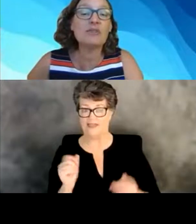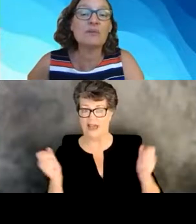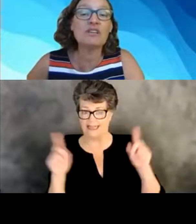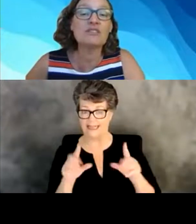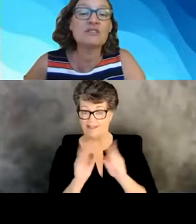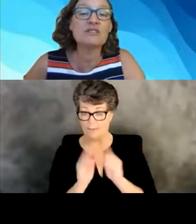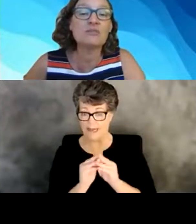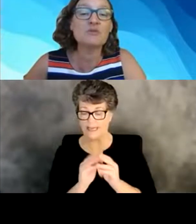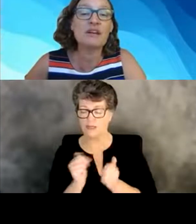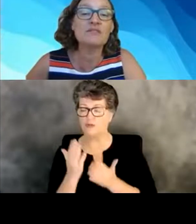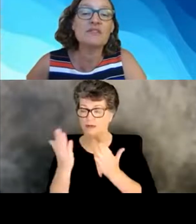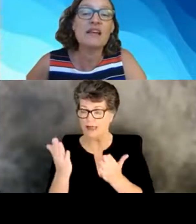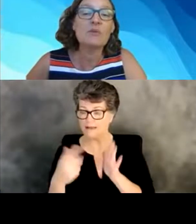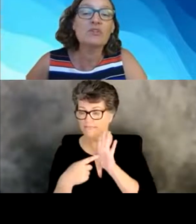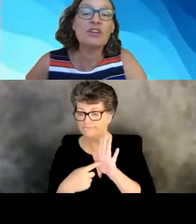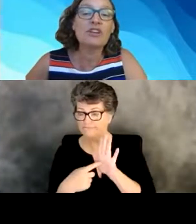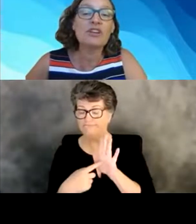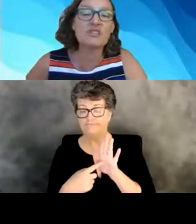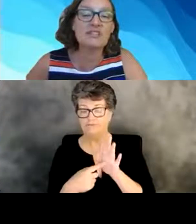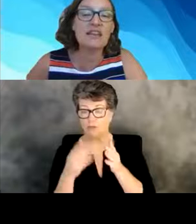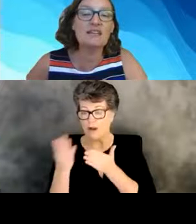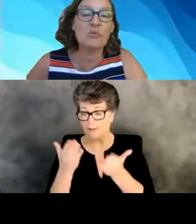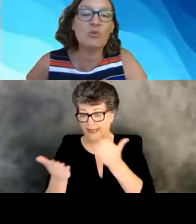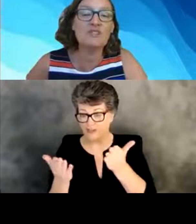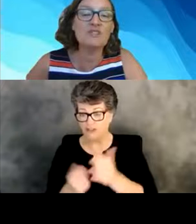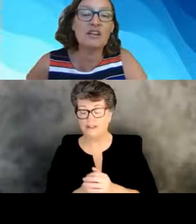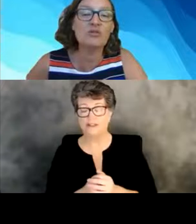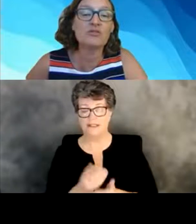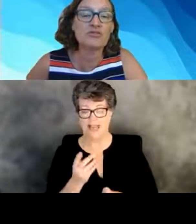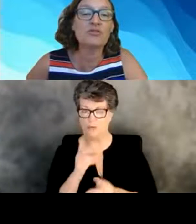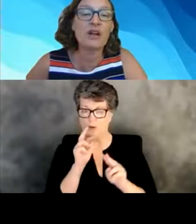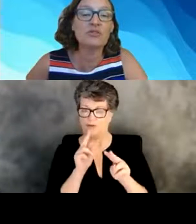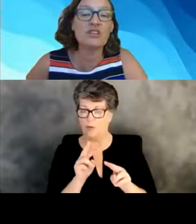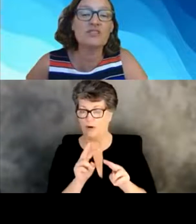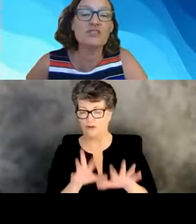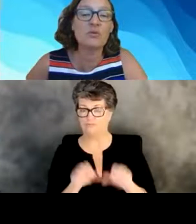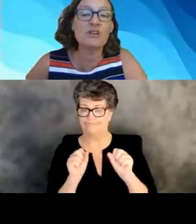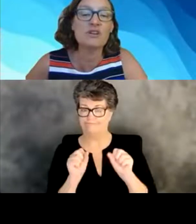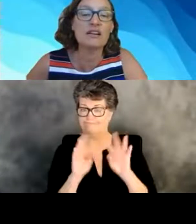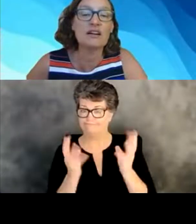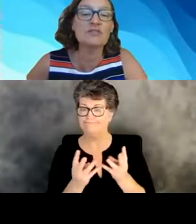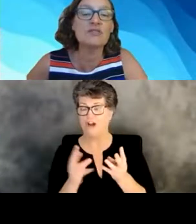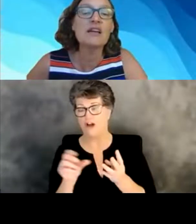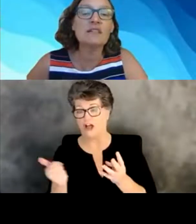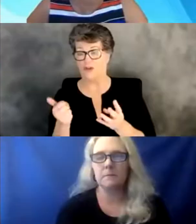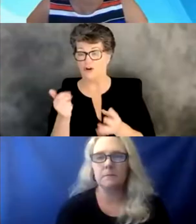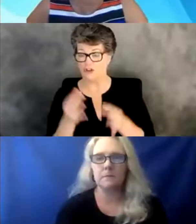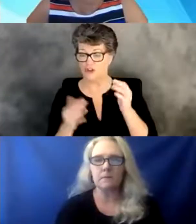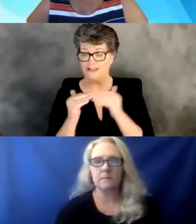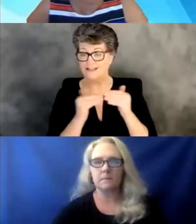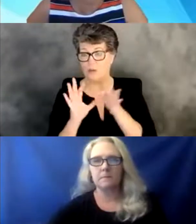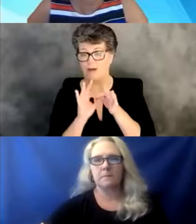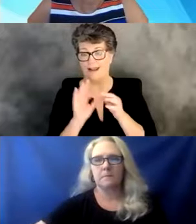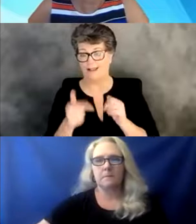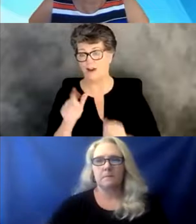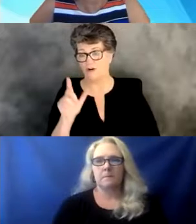present some recommendations and some perspectives. And we're looking forward to setting a table with stakeholders, a true Elder Justice Coordinating Council later this summer,